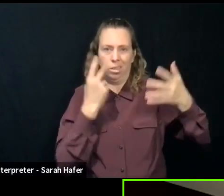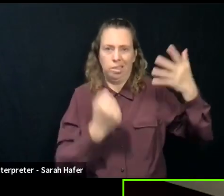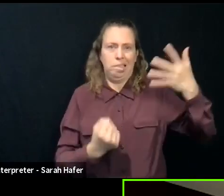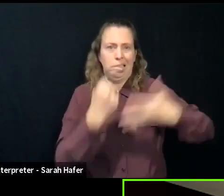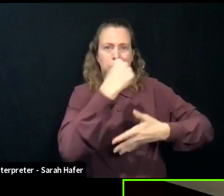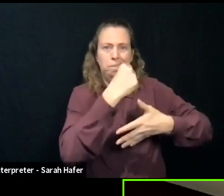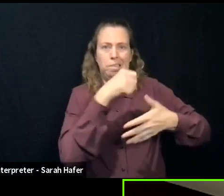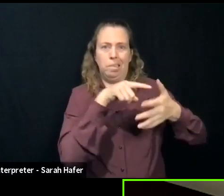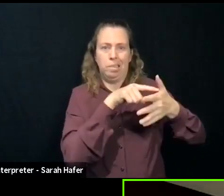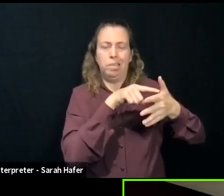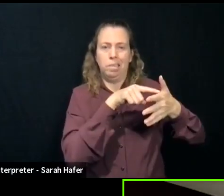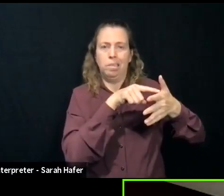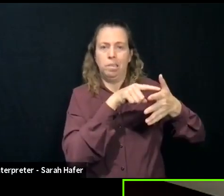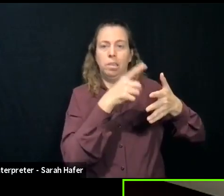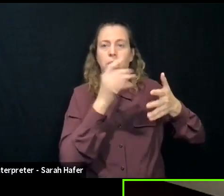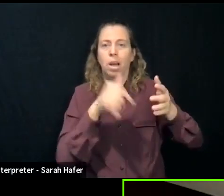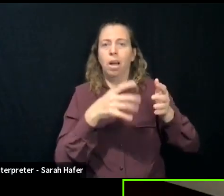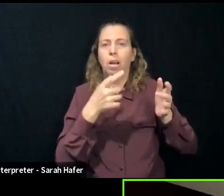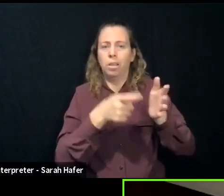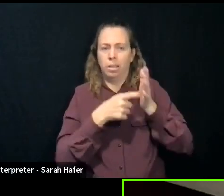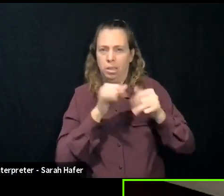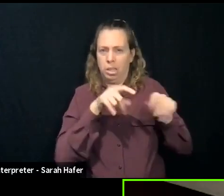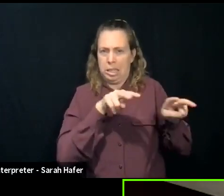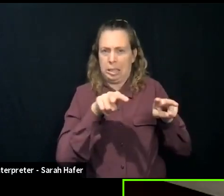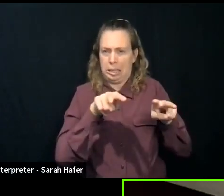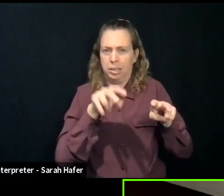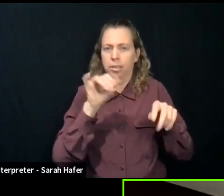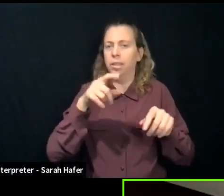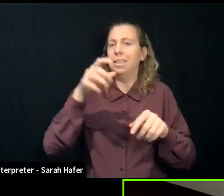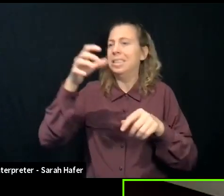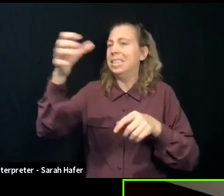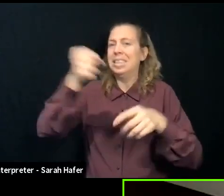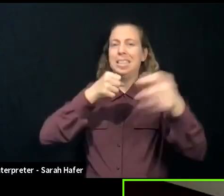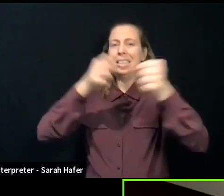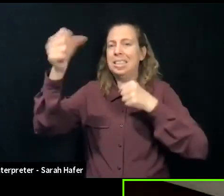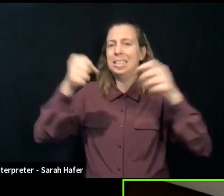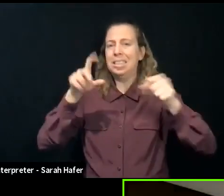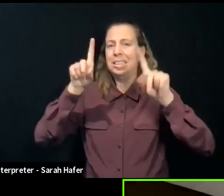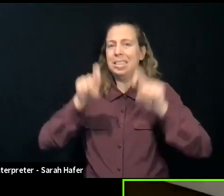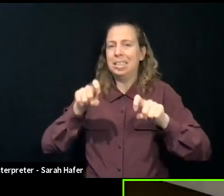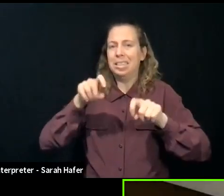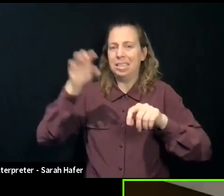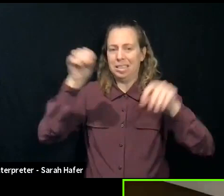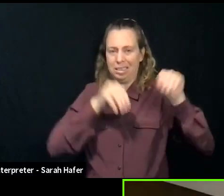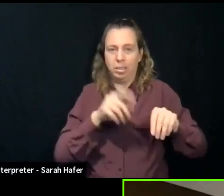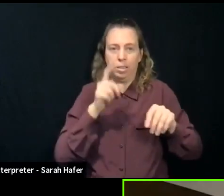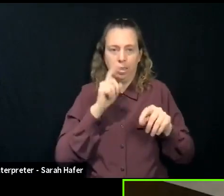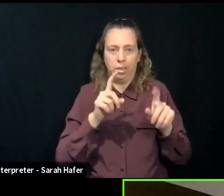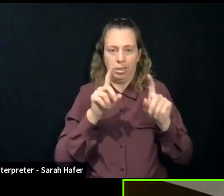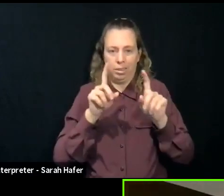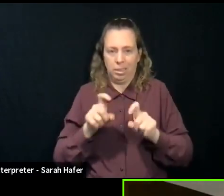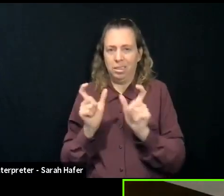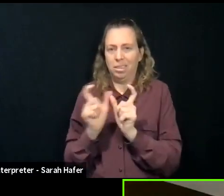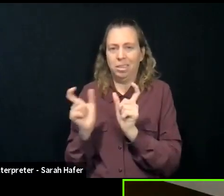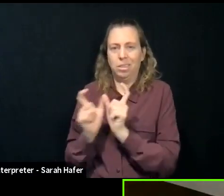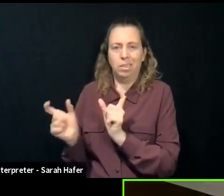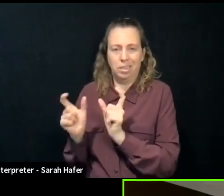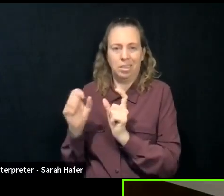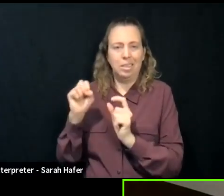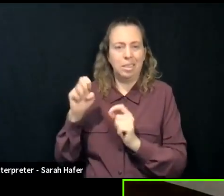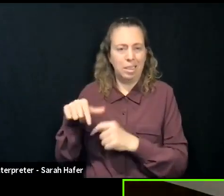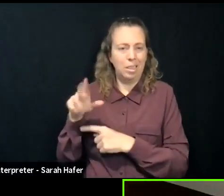criteria that we use to say, yes, this can be sequenced here, or no, we don't have the capacity for it. It